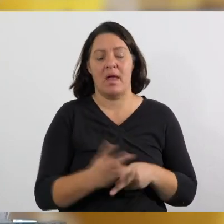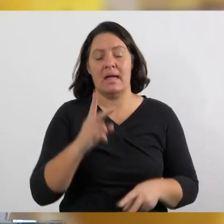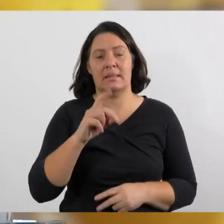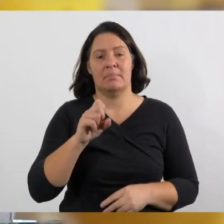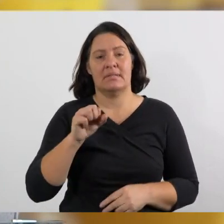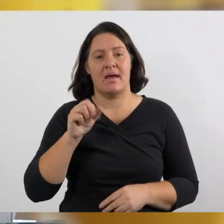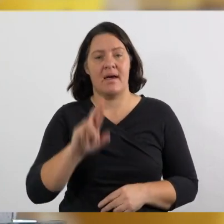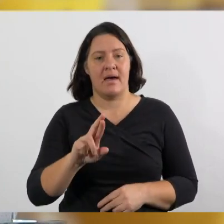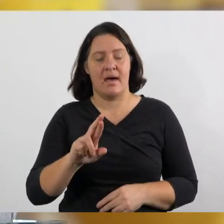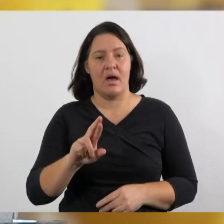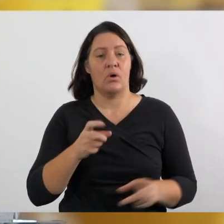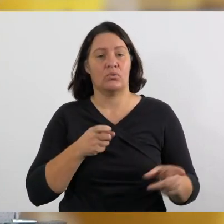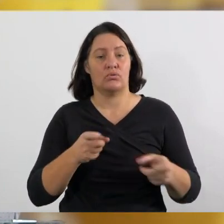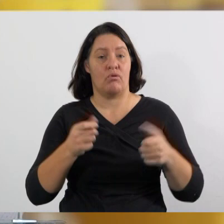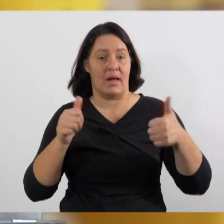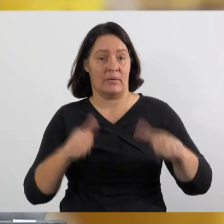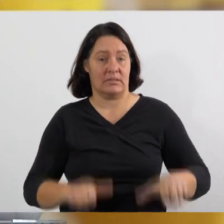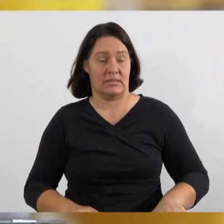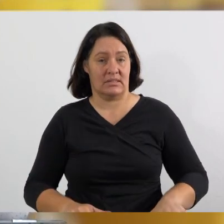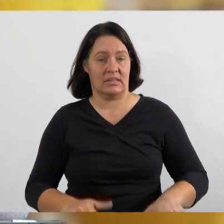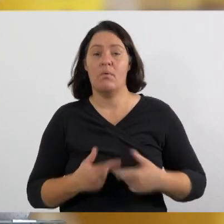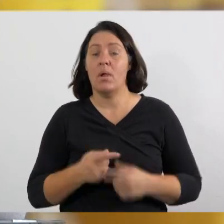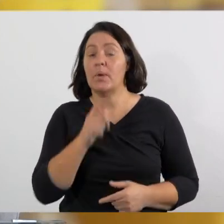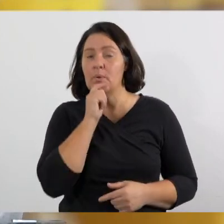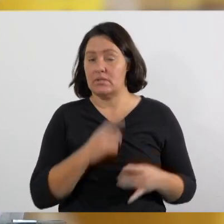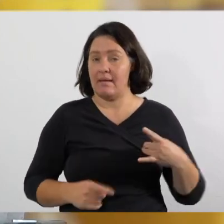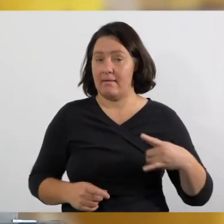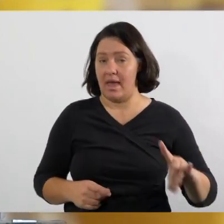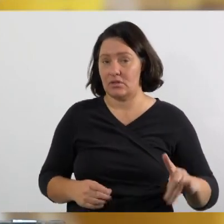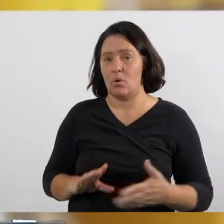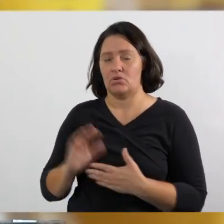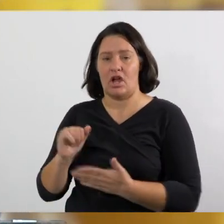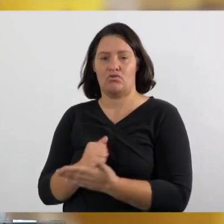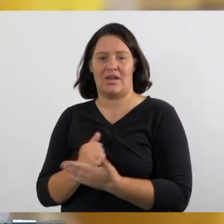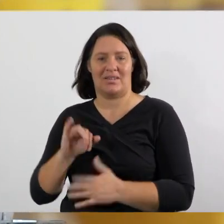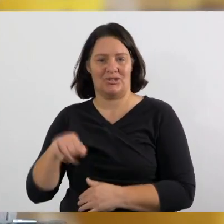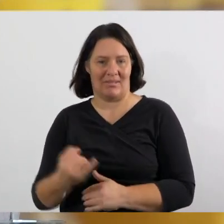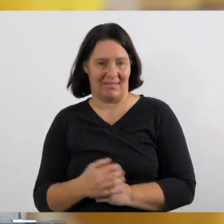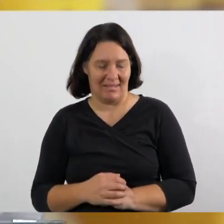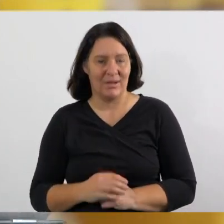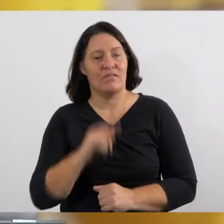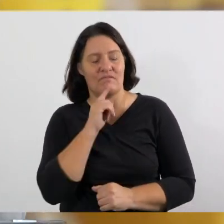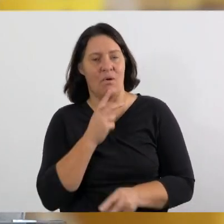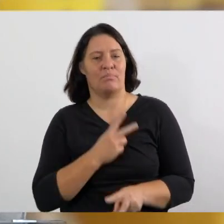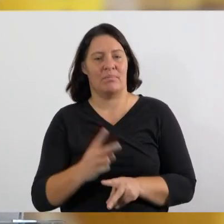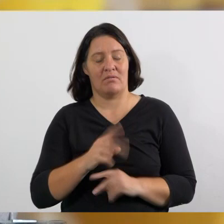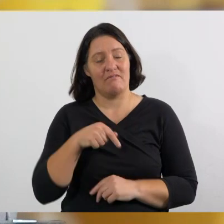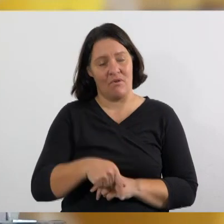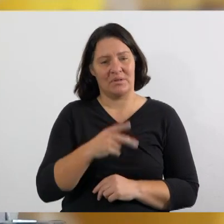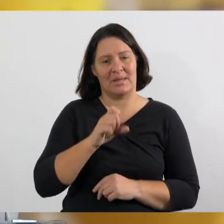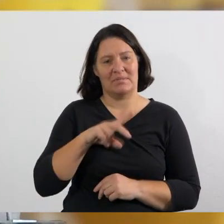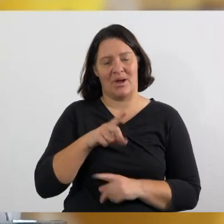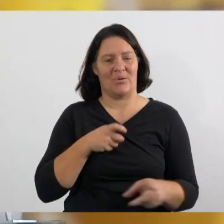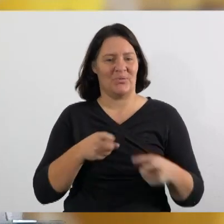the Debtors Control account and we're going to use cash as well as credit journals in the preparation of our